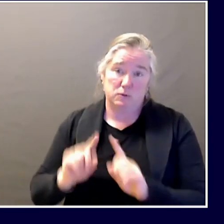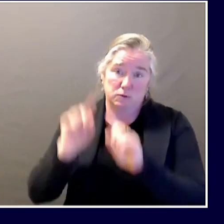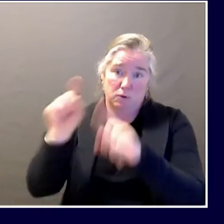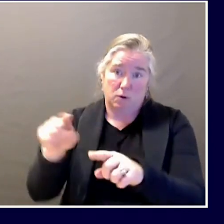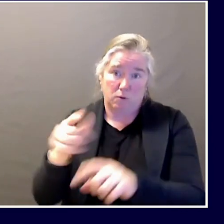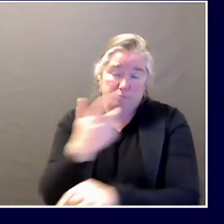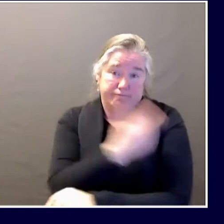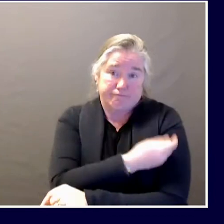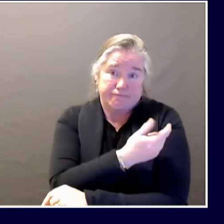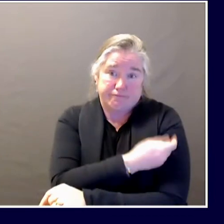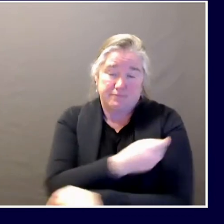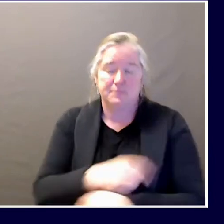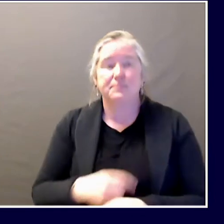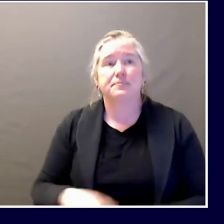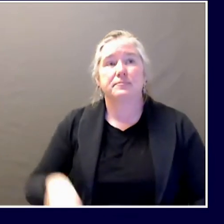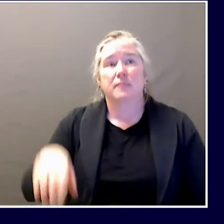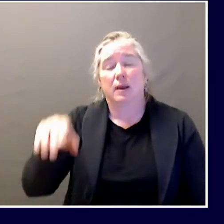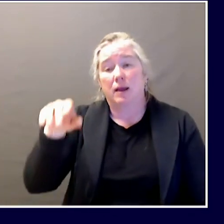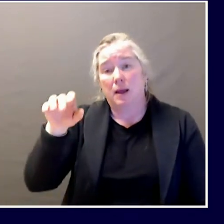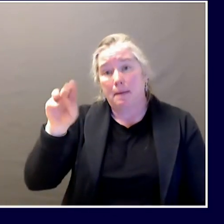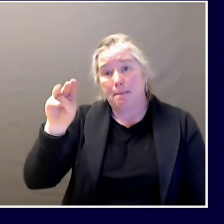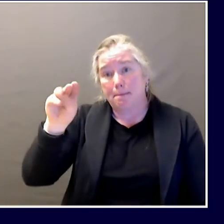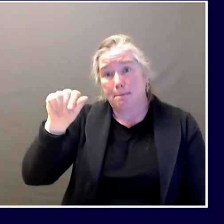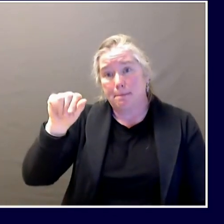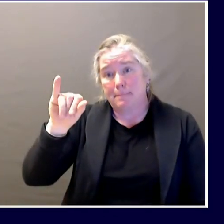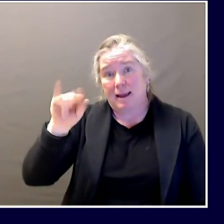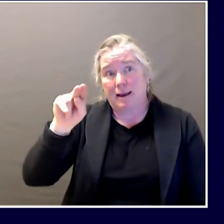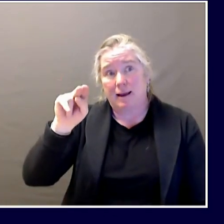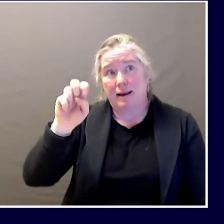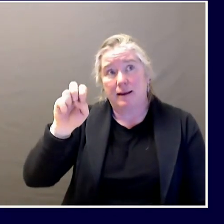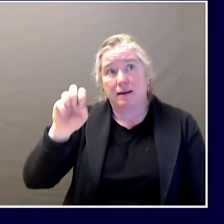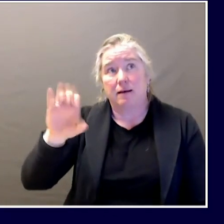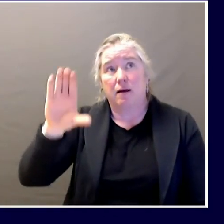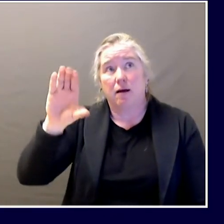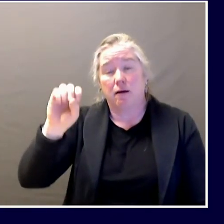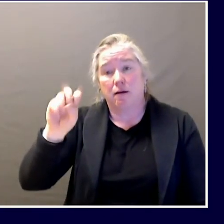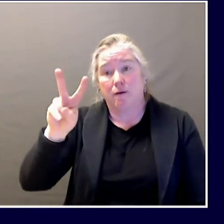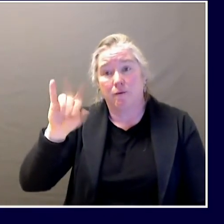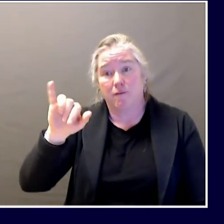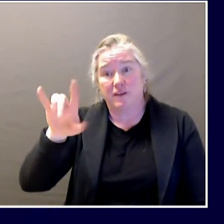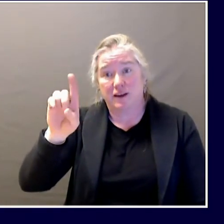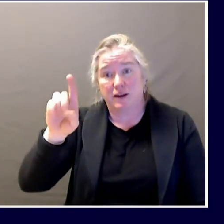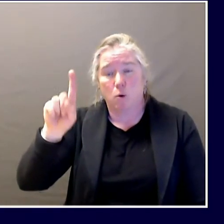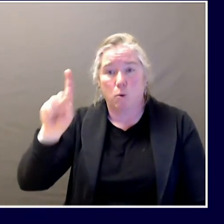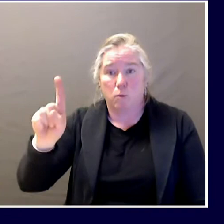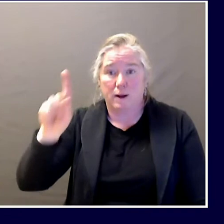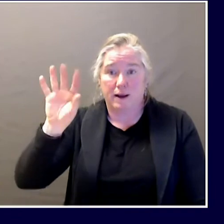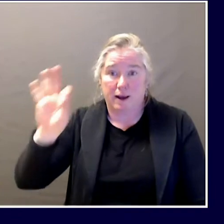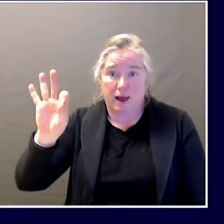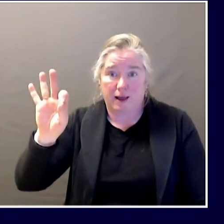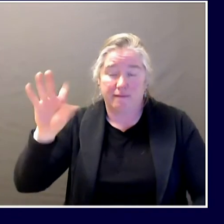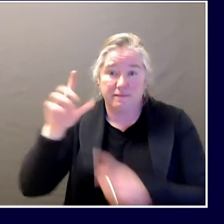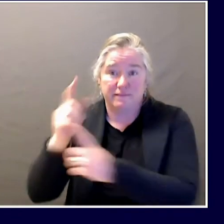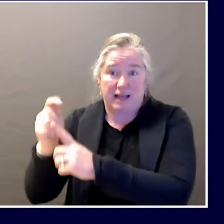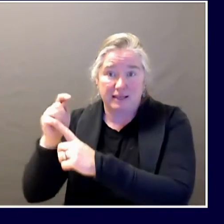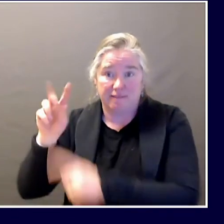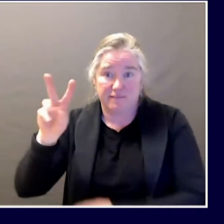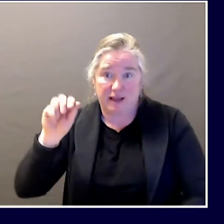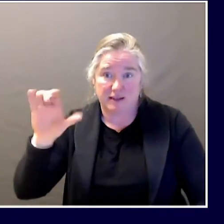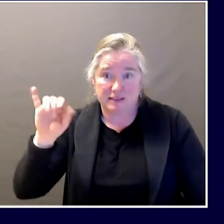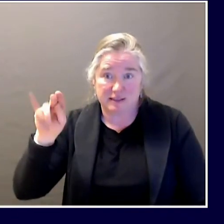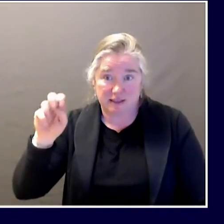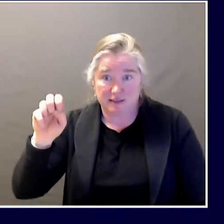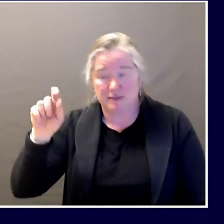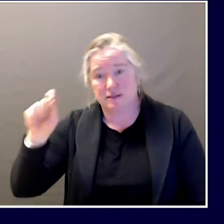Maine COVID-19 vaccines, look at the options for sites, if age eligible, sign up for an appointment. Thank